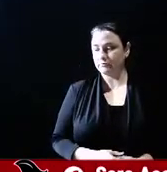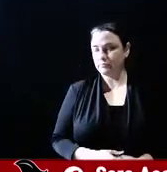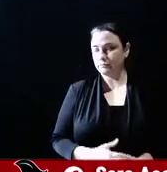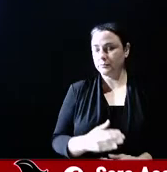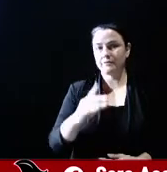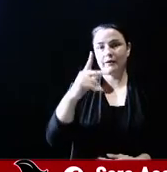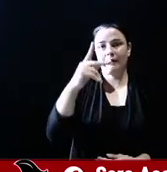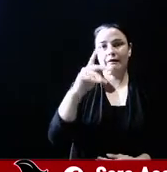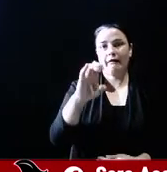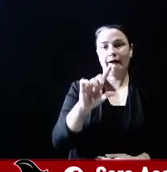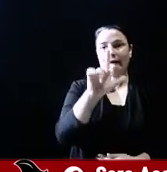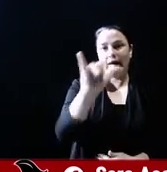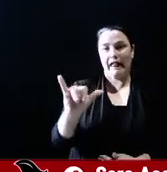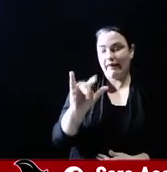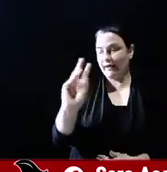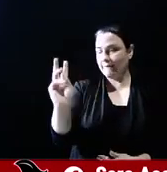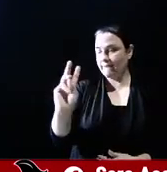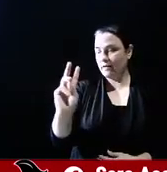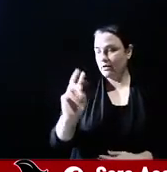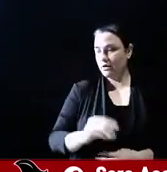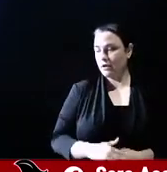Kelly Valladares.